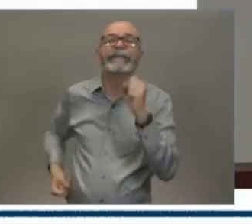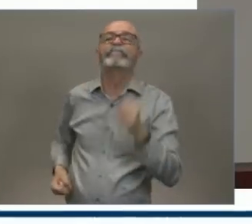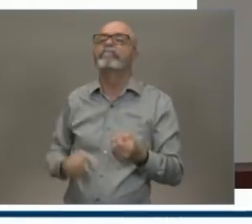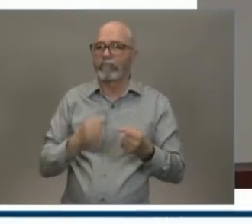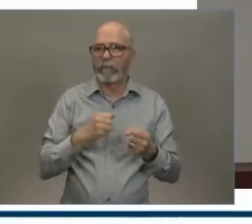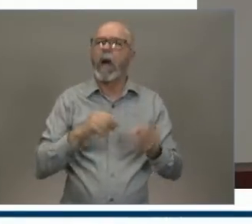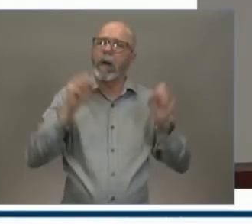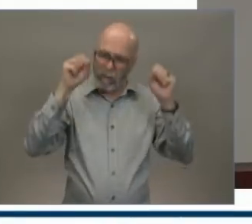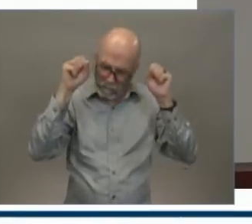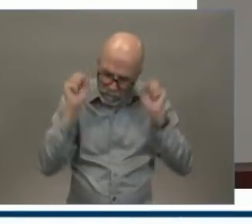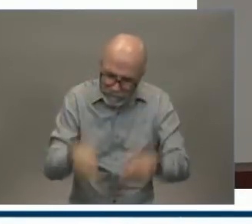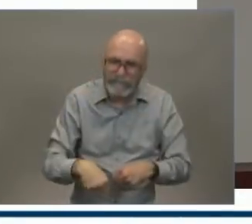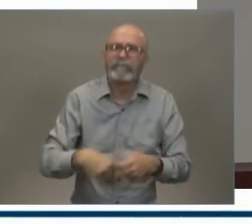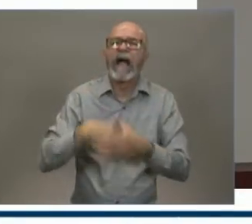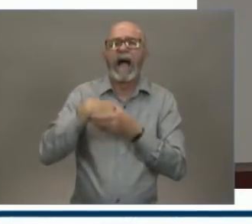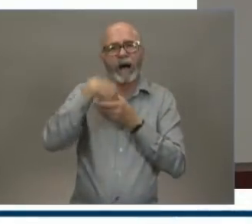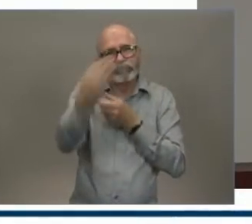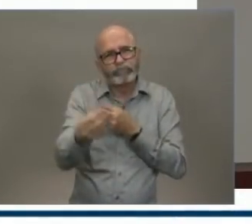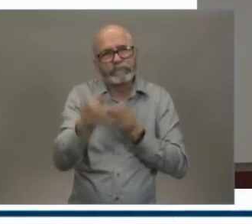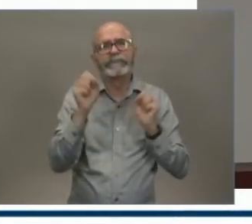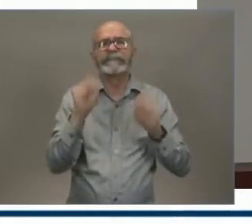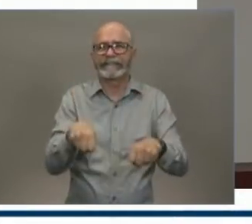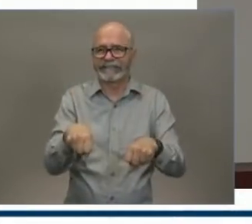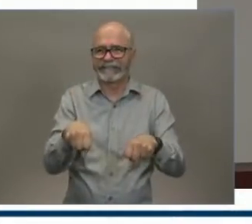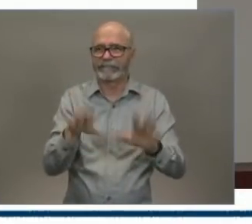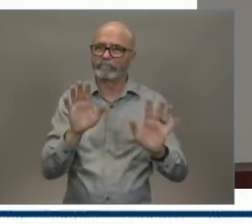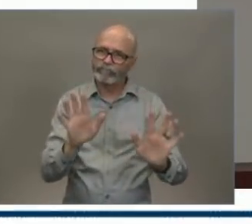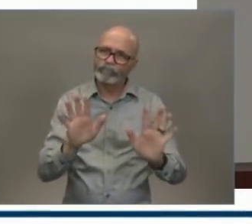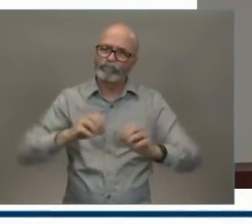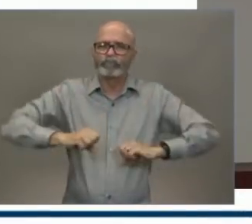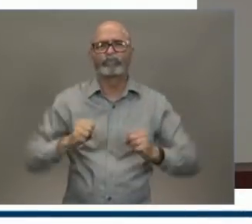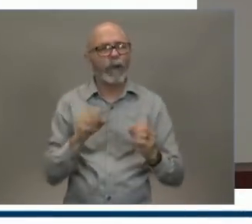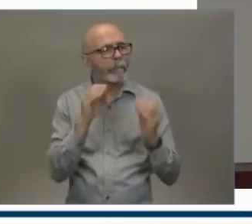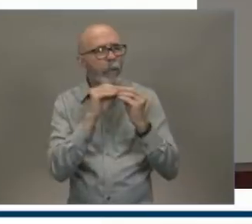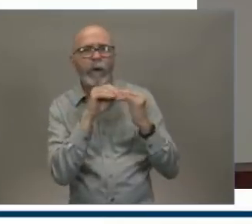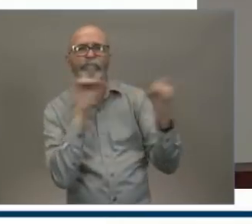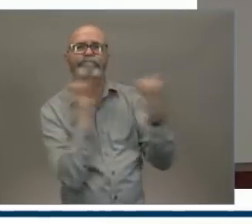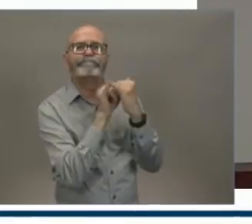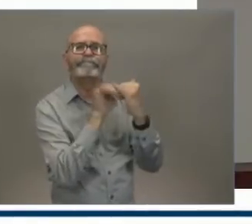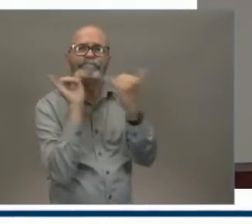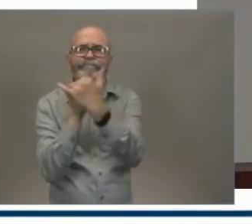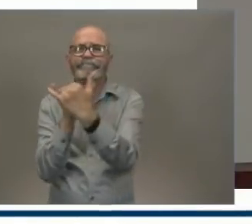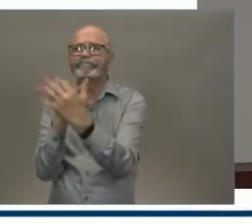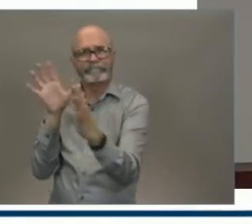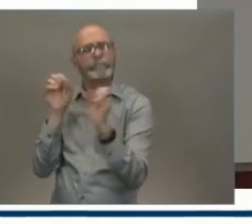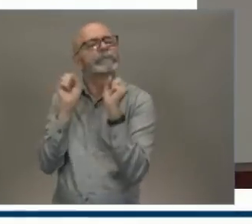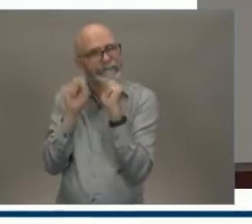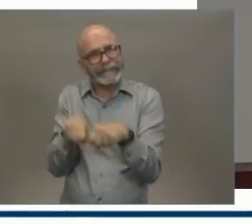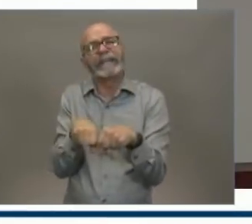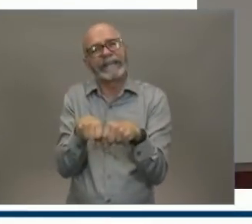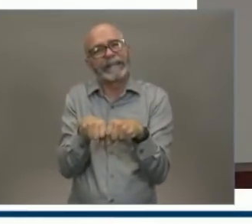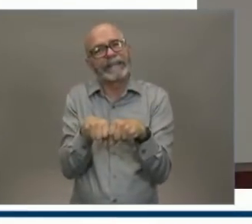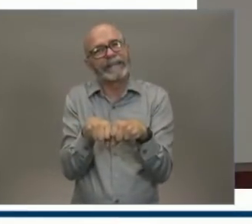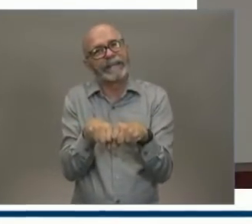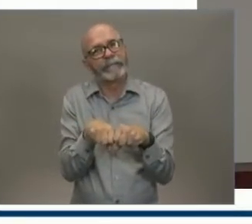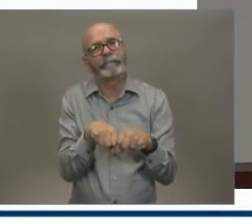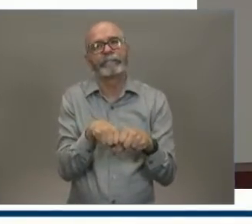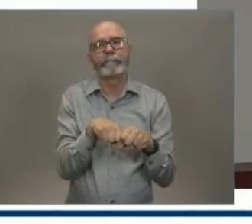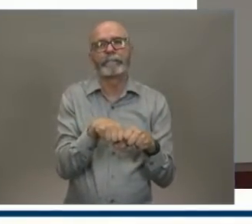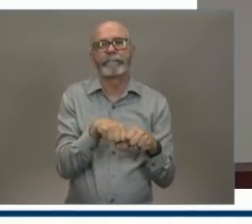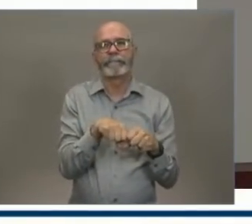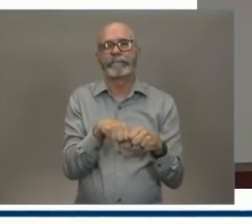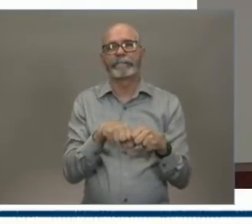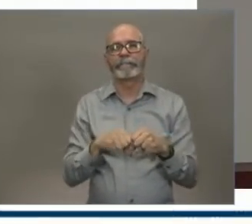allowed. The whole point is we're allowing competition in areas of the province where where